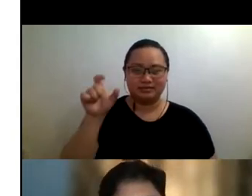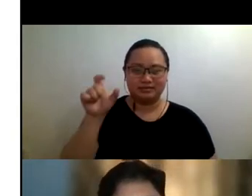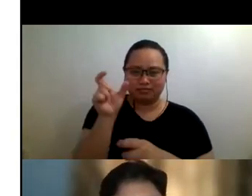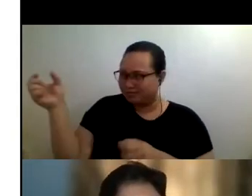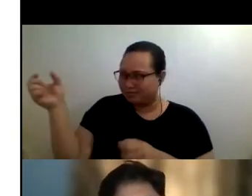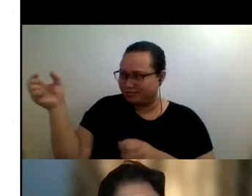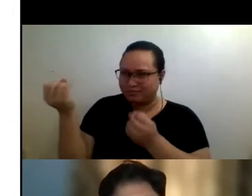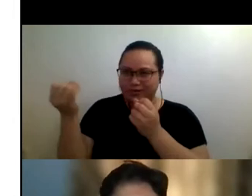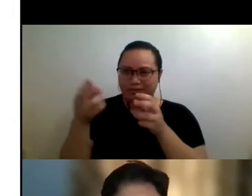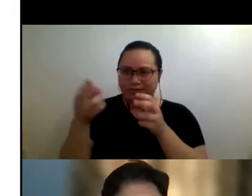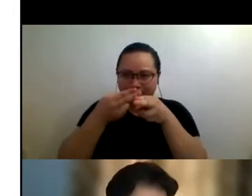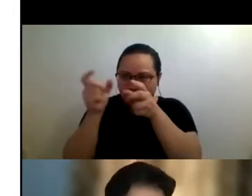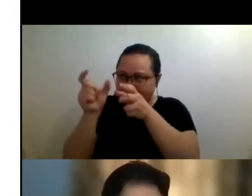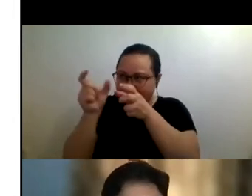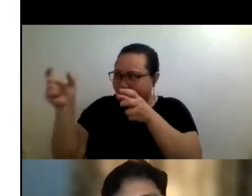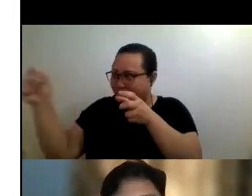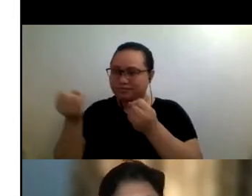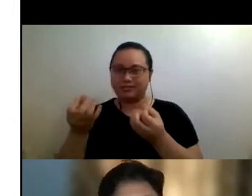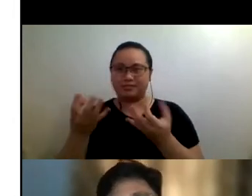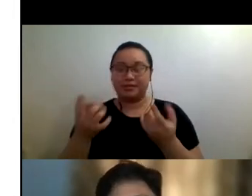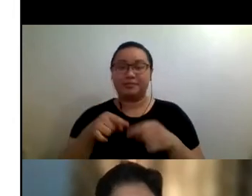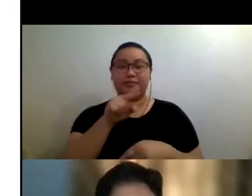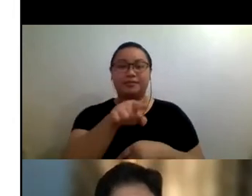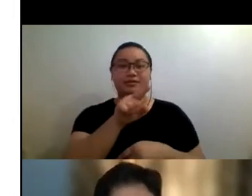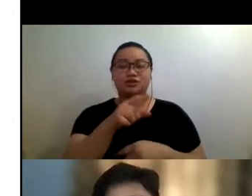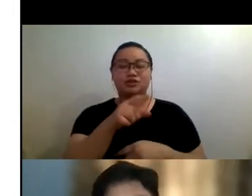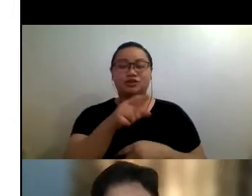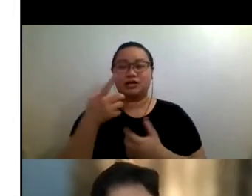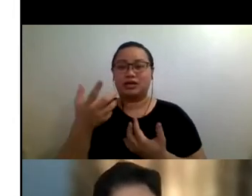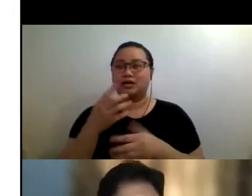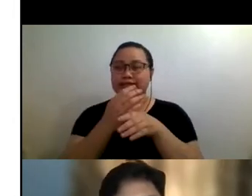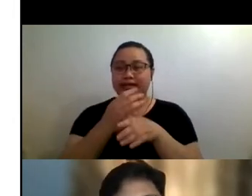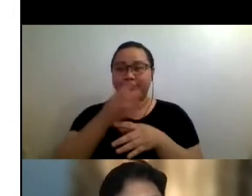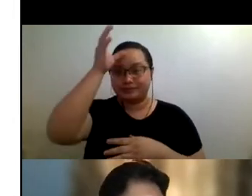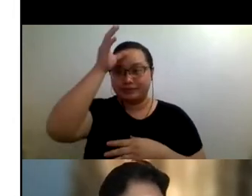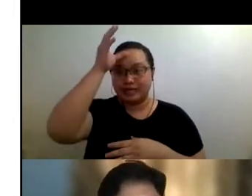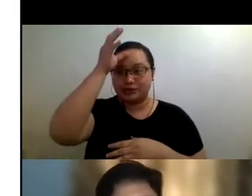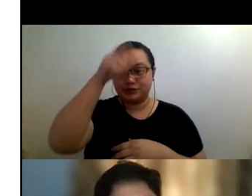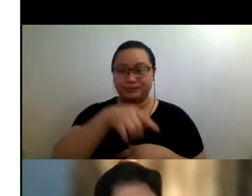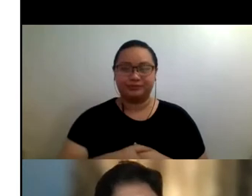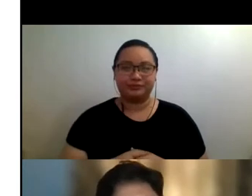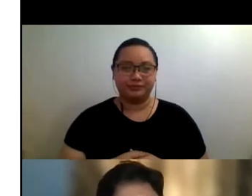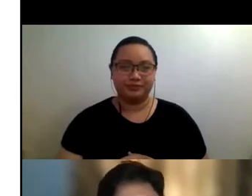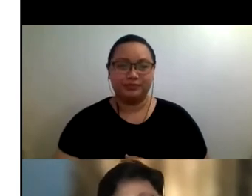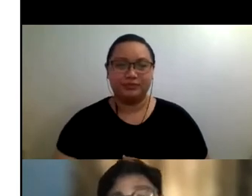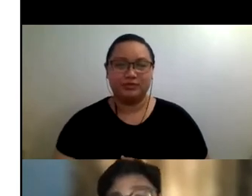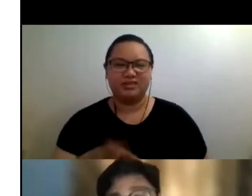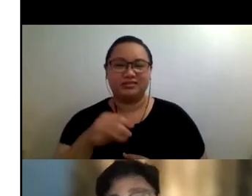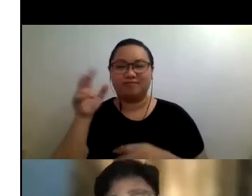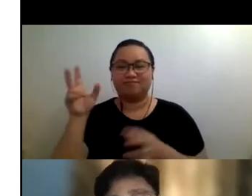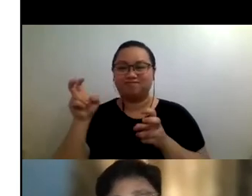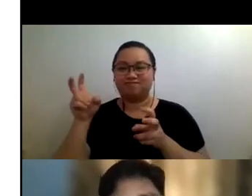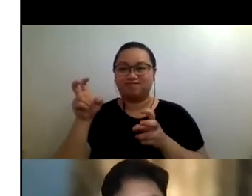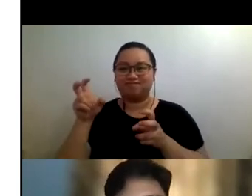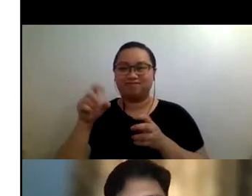and she's mainly a professor of applied health in cancer care. She's often quoted on her four elements of